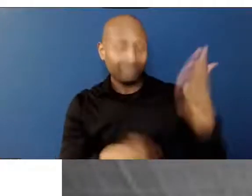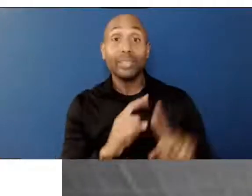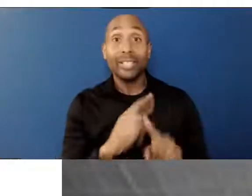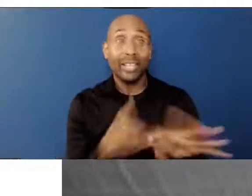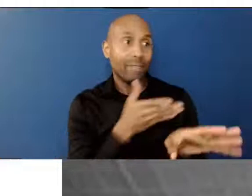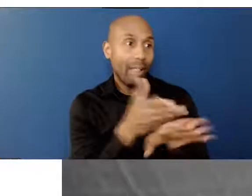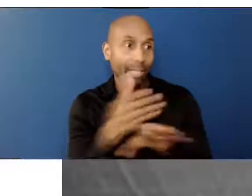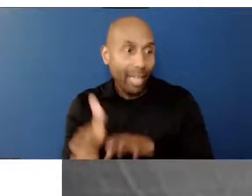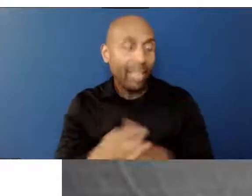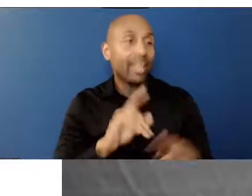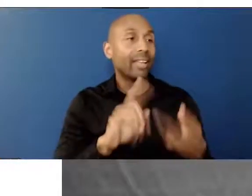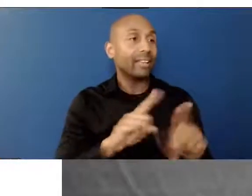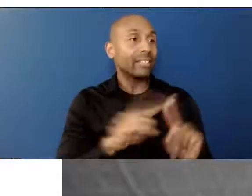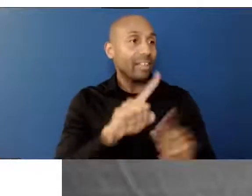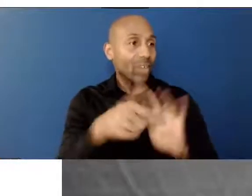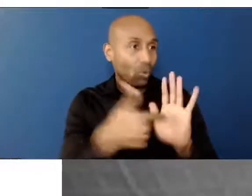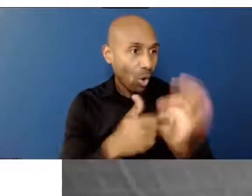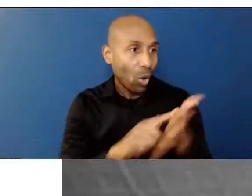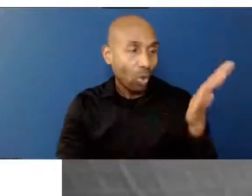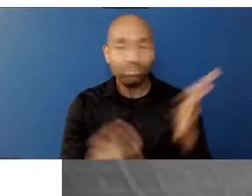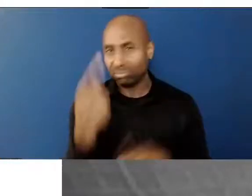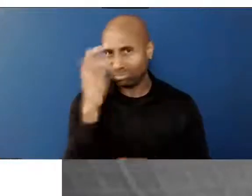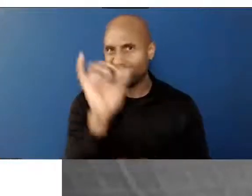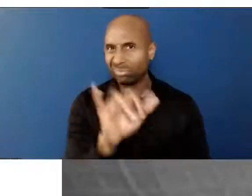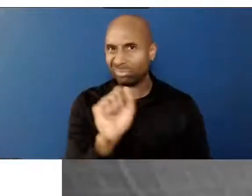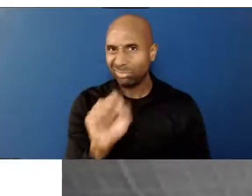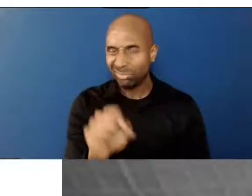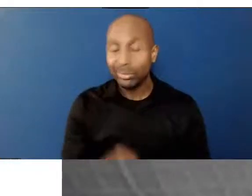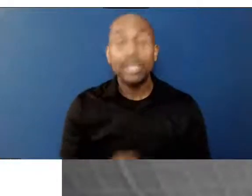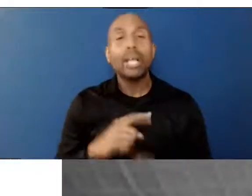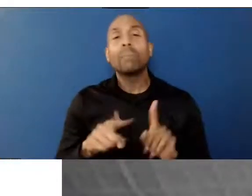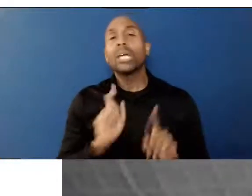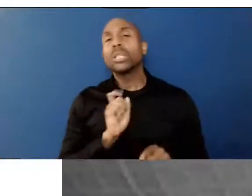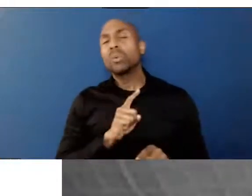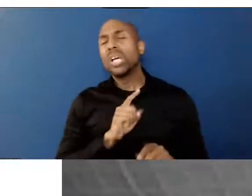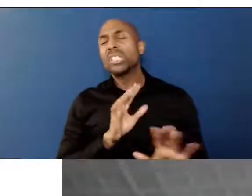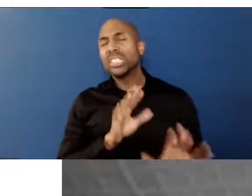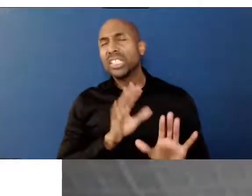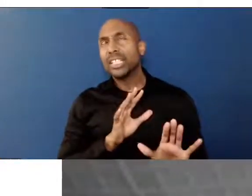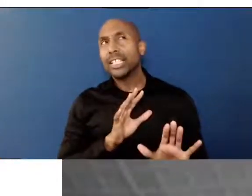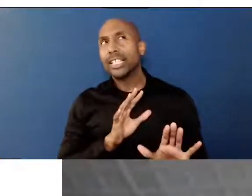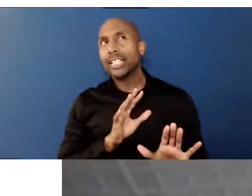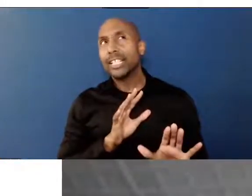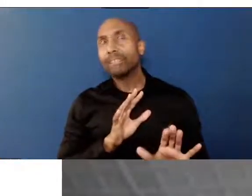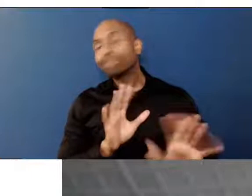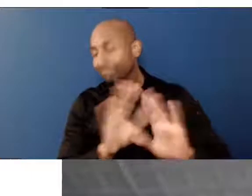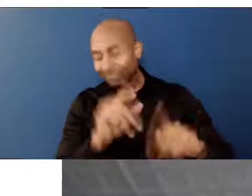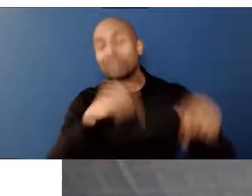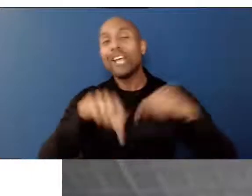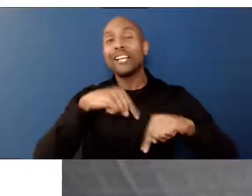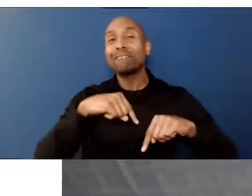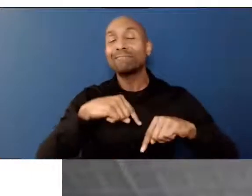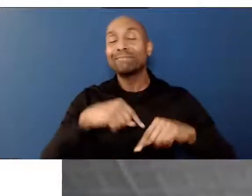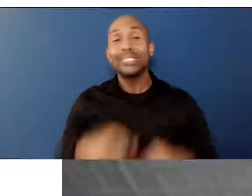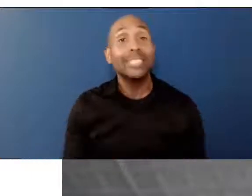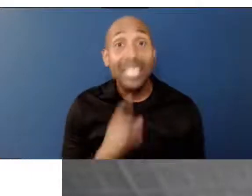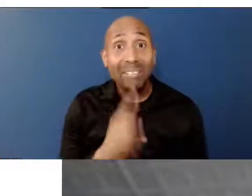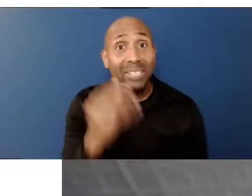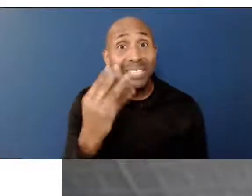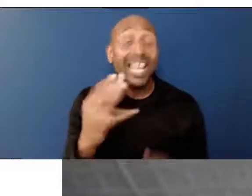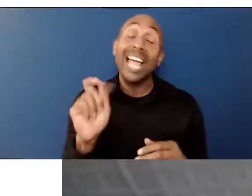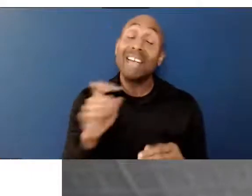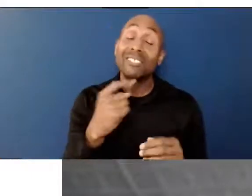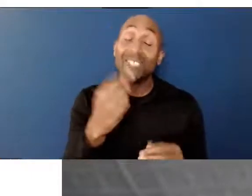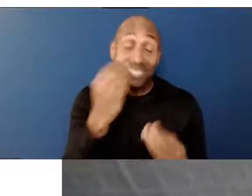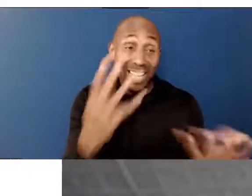roles for everybody. So I wanted to ask a question, but I just first want to put into context, I can't believe that there's only 15 of you down